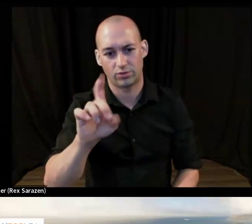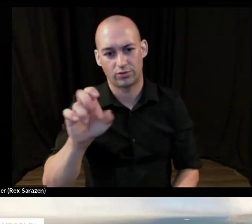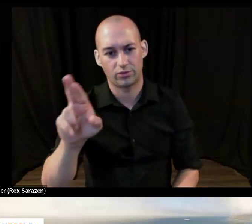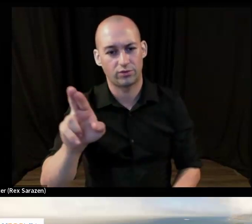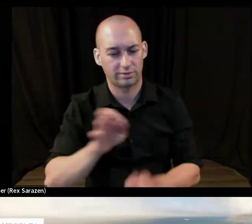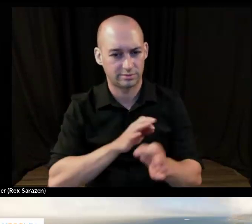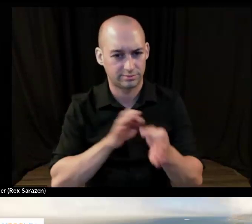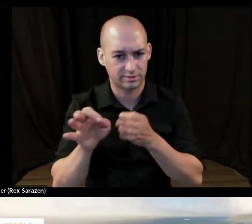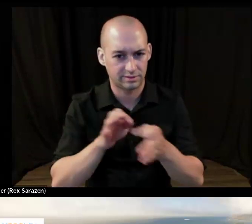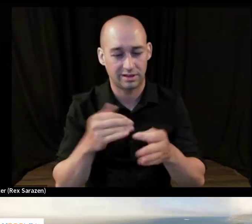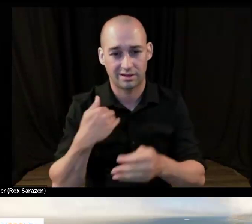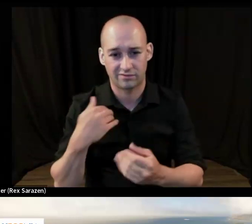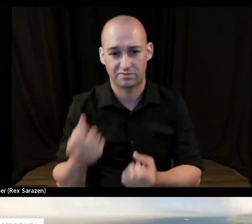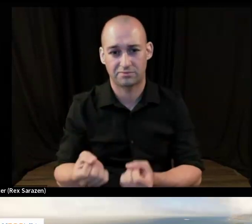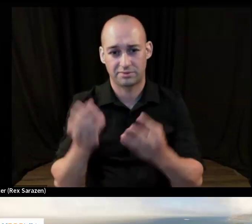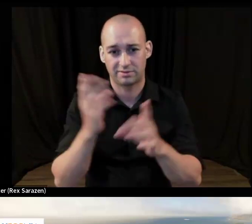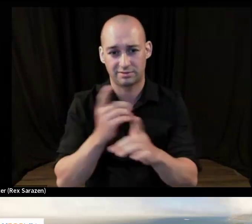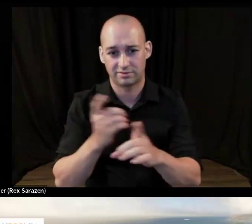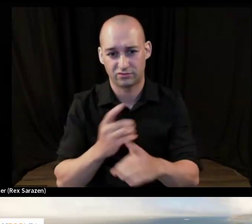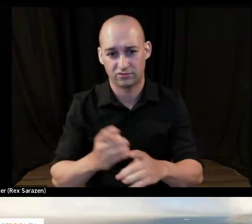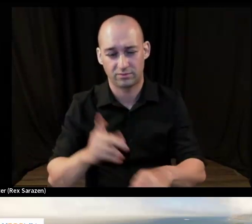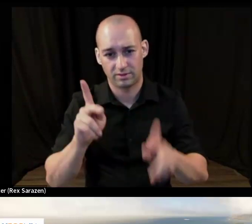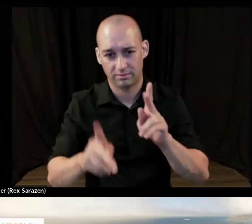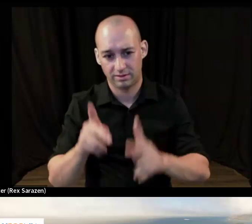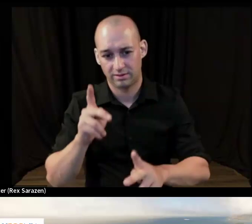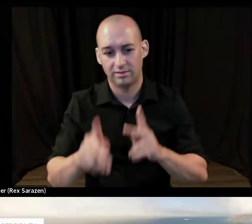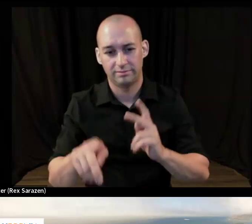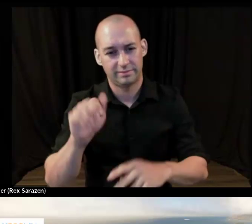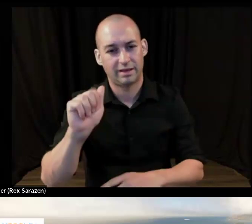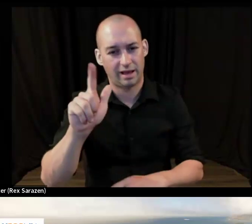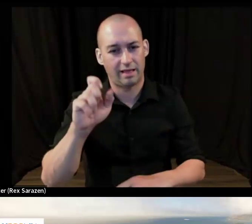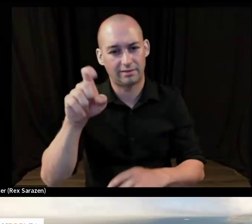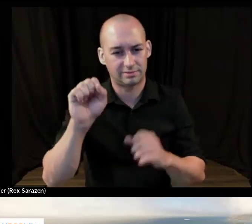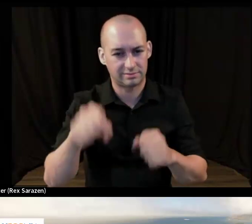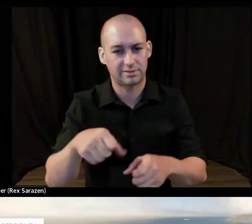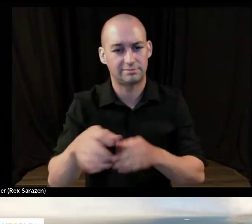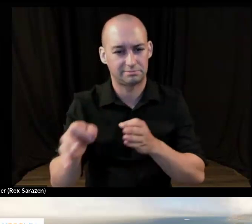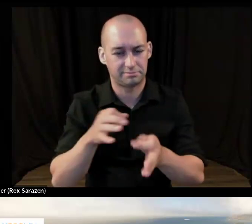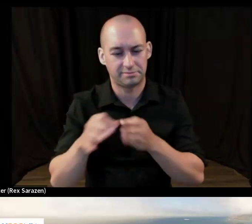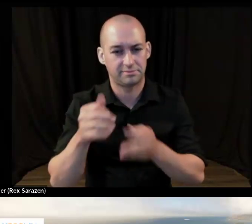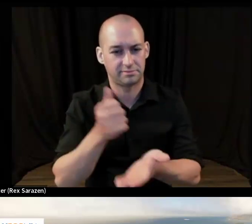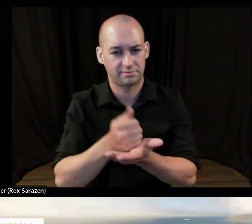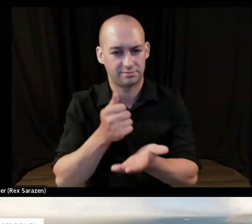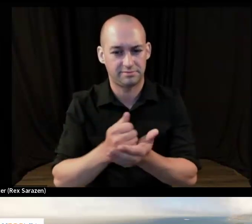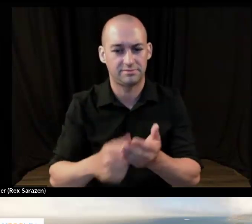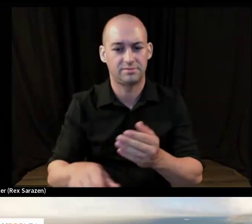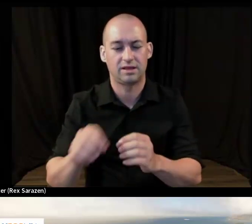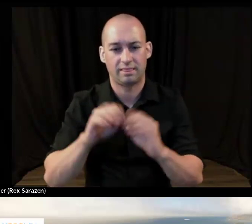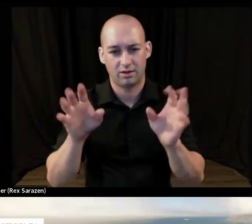a plurality of folks. And Alex, you can kind of help clarify this for me, that there was